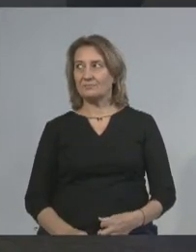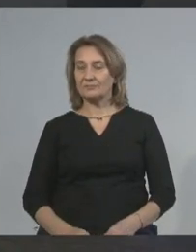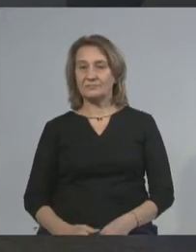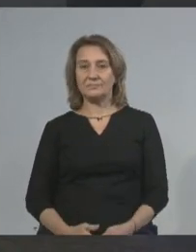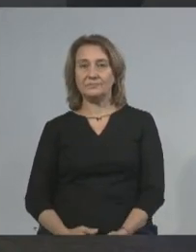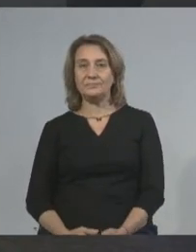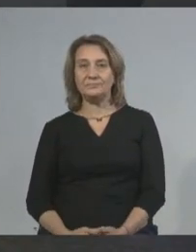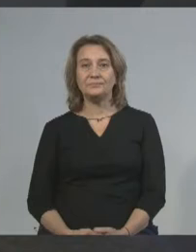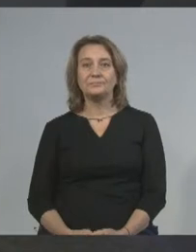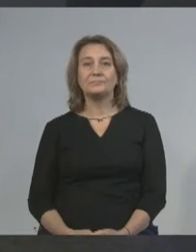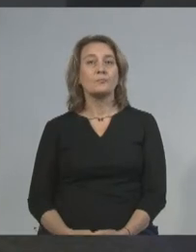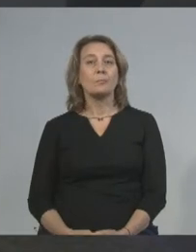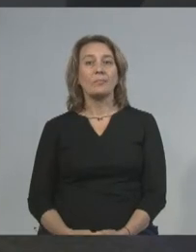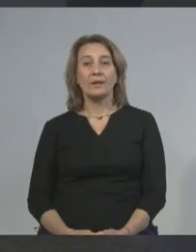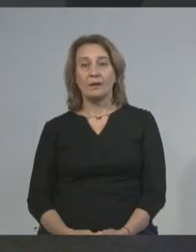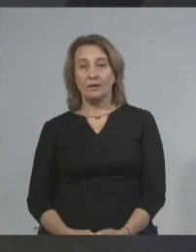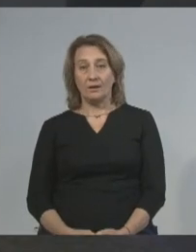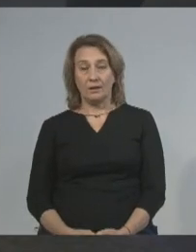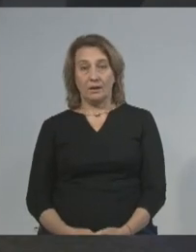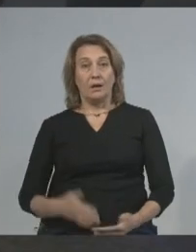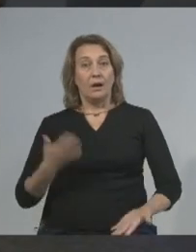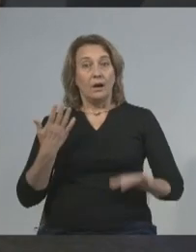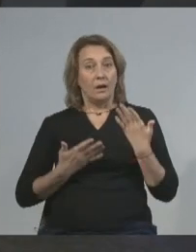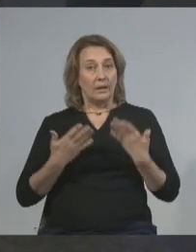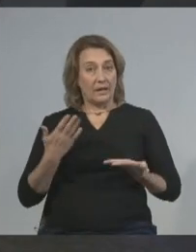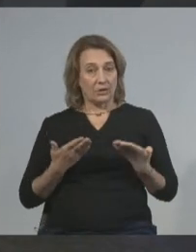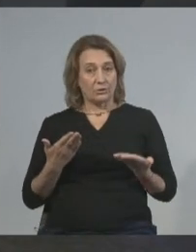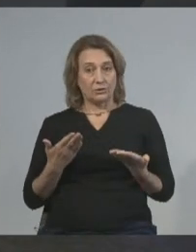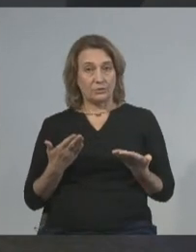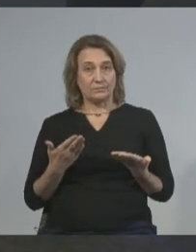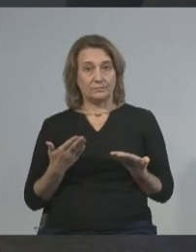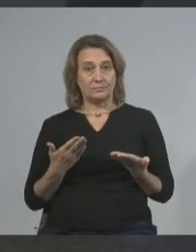can i please ask a guy the following